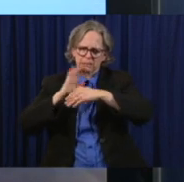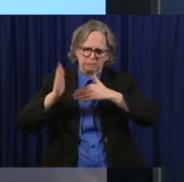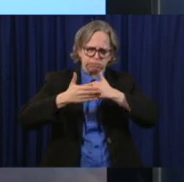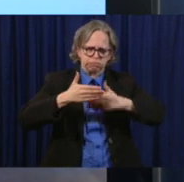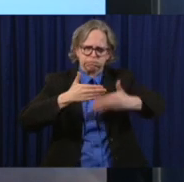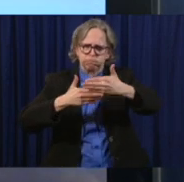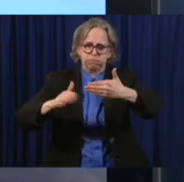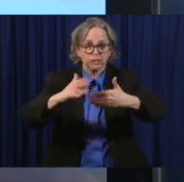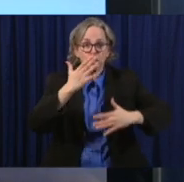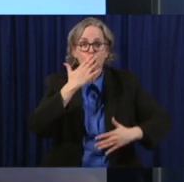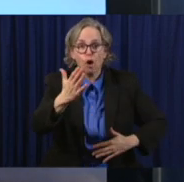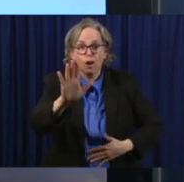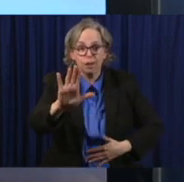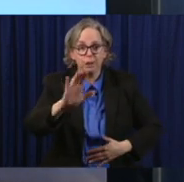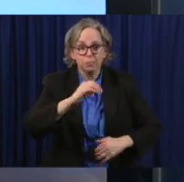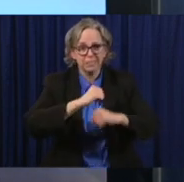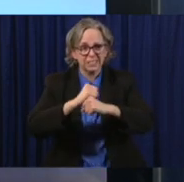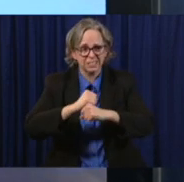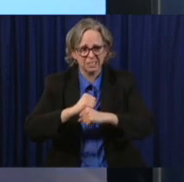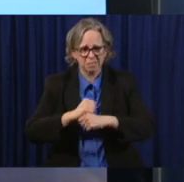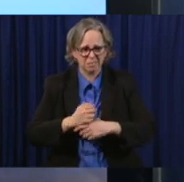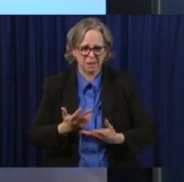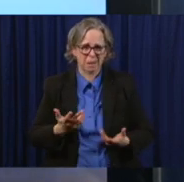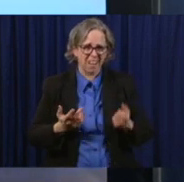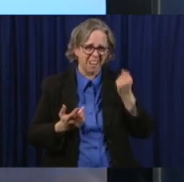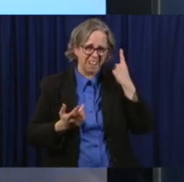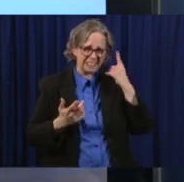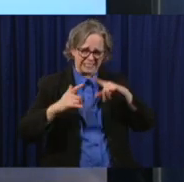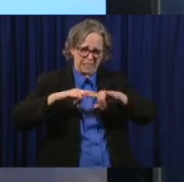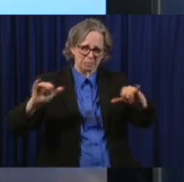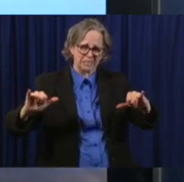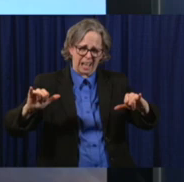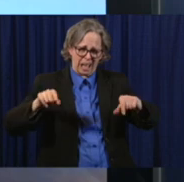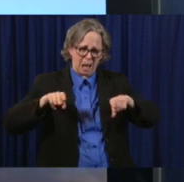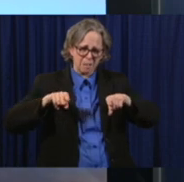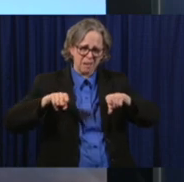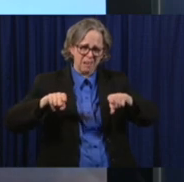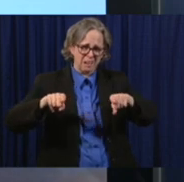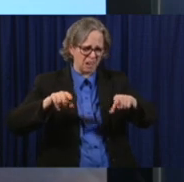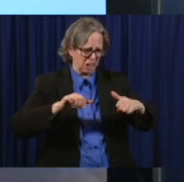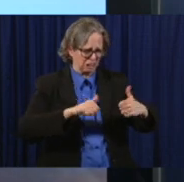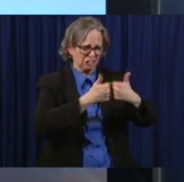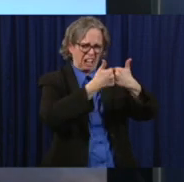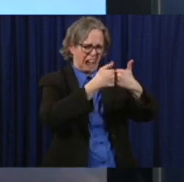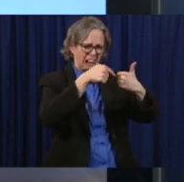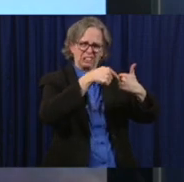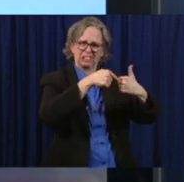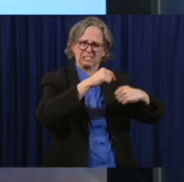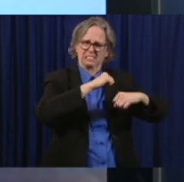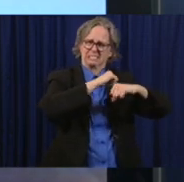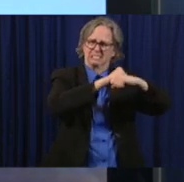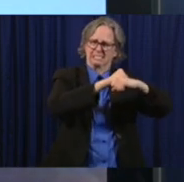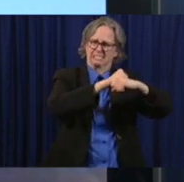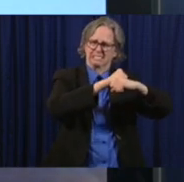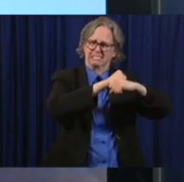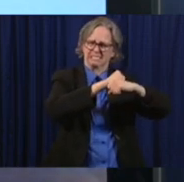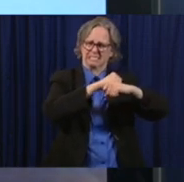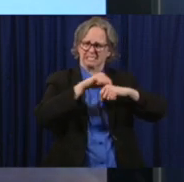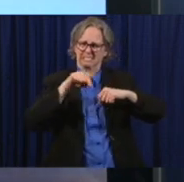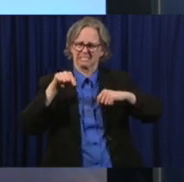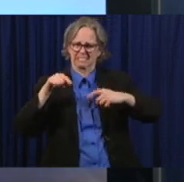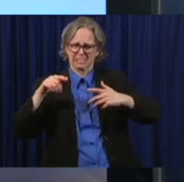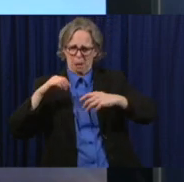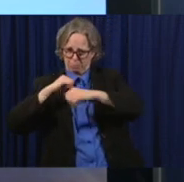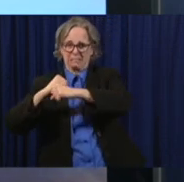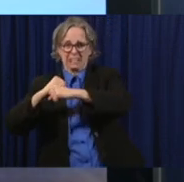enormity of the issues. Our protections that we put in place have also lended themselves at times to